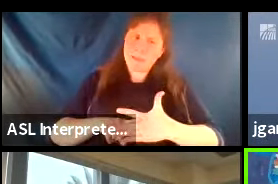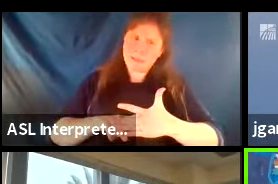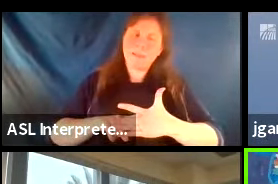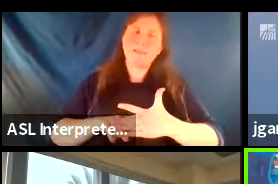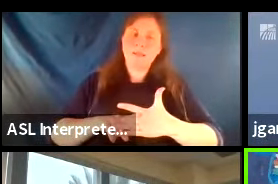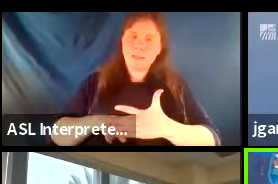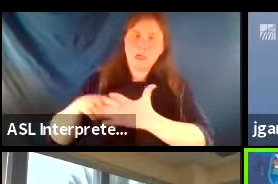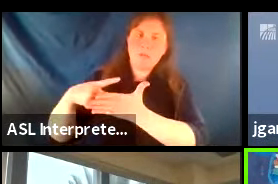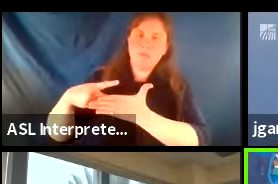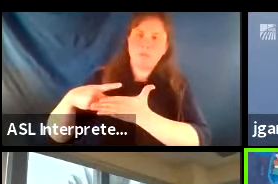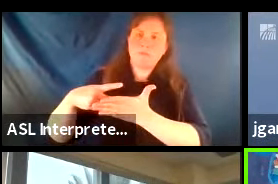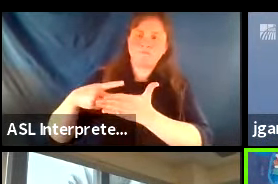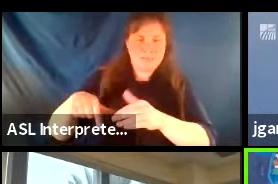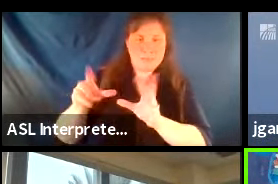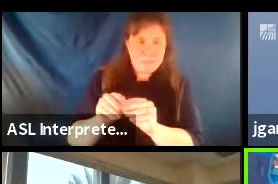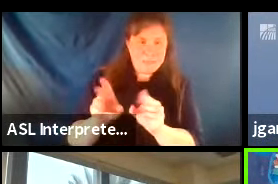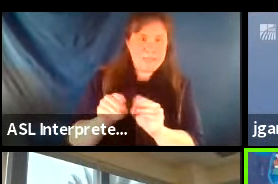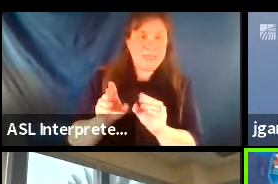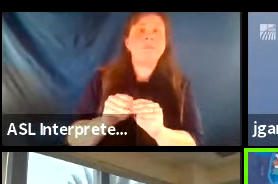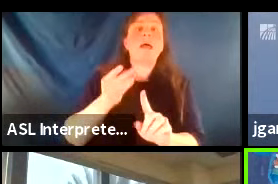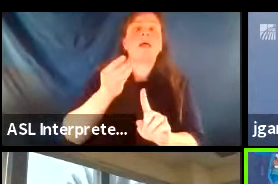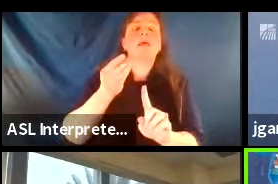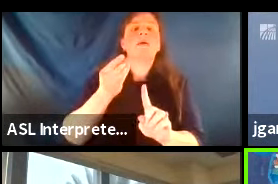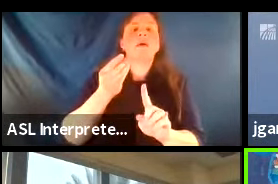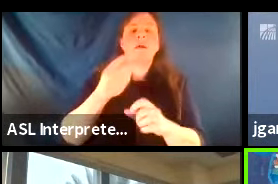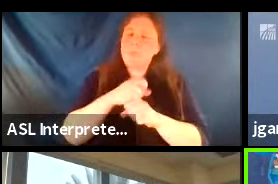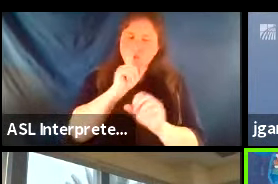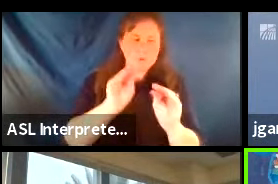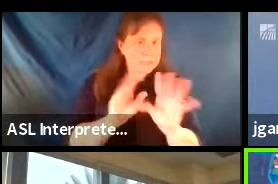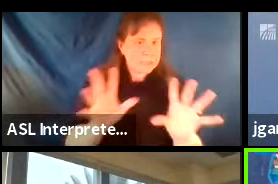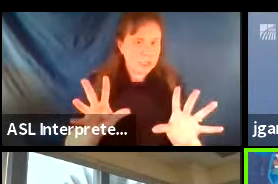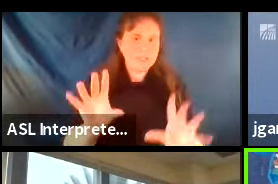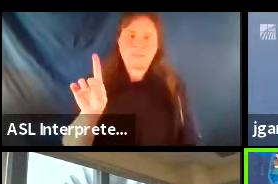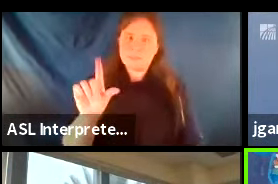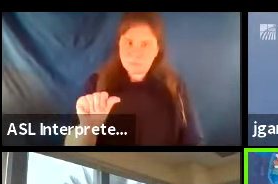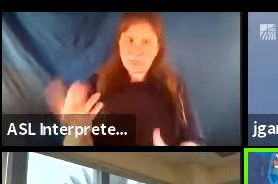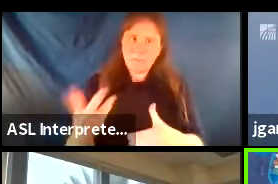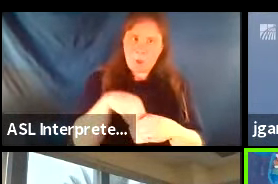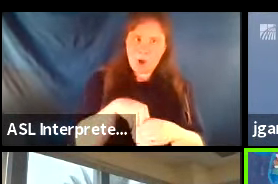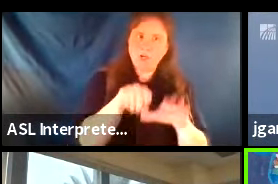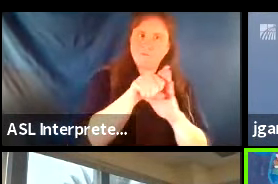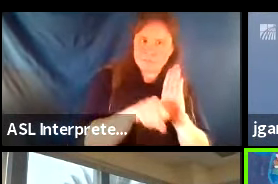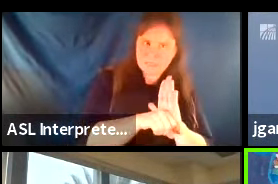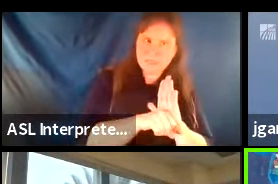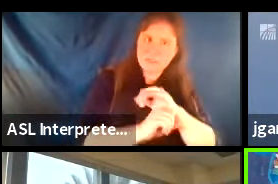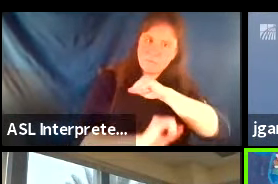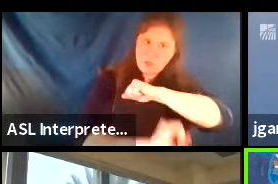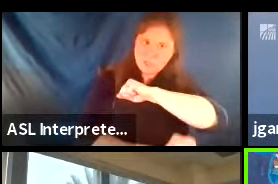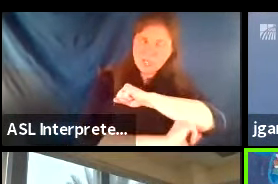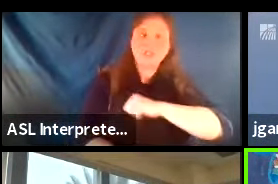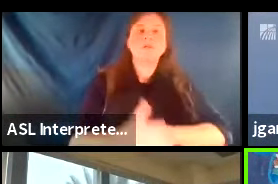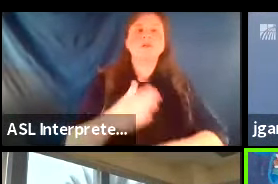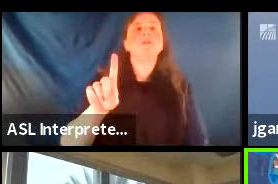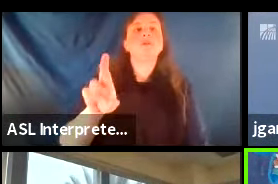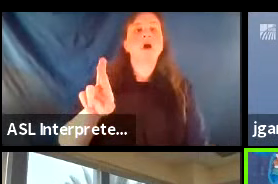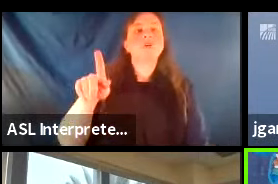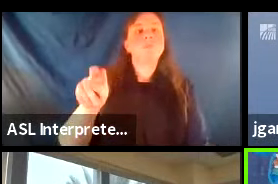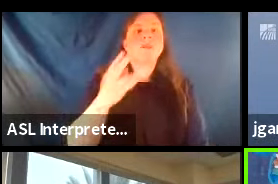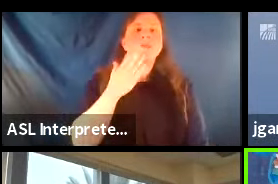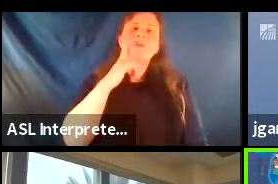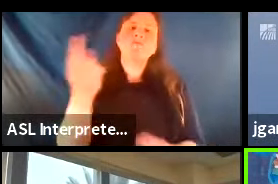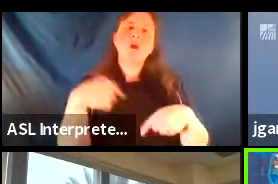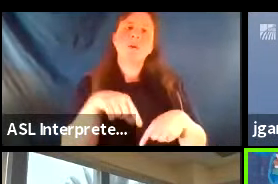and stating that disability is part of the state's equity framework. Dr. Pond, thank you for coming to the State Council's meeting last week to state